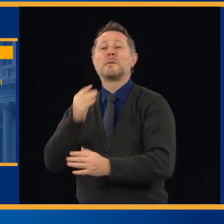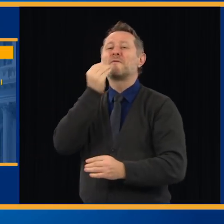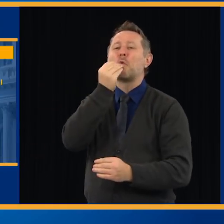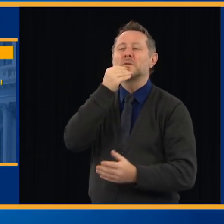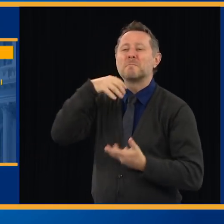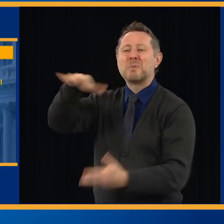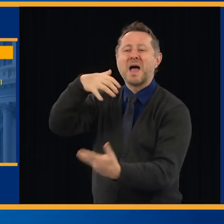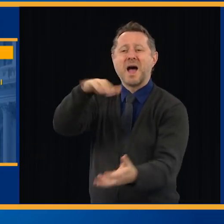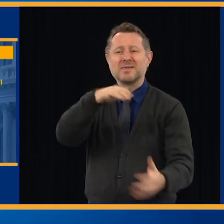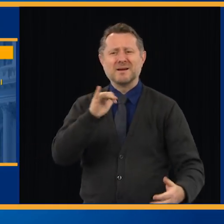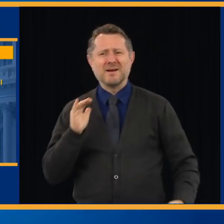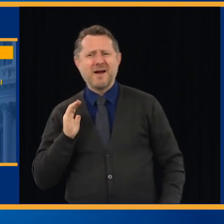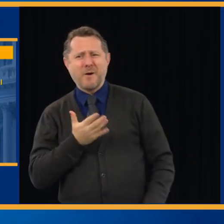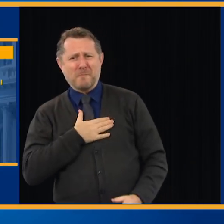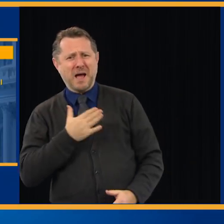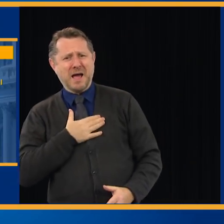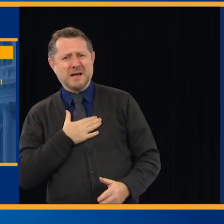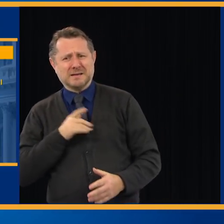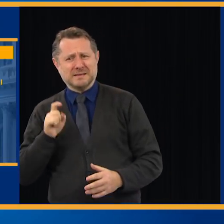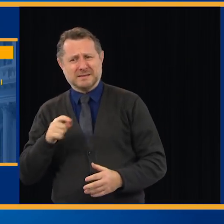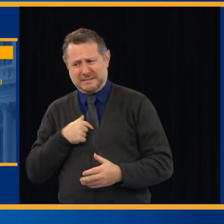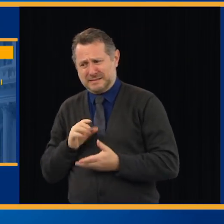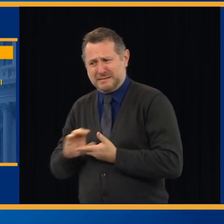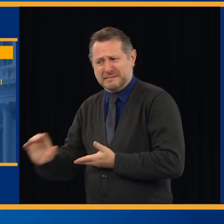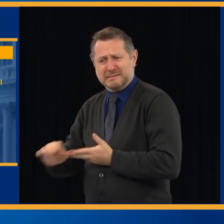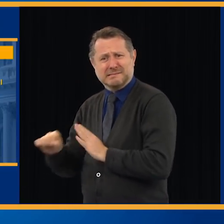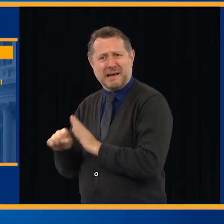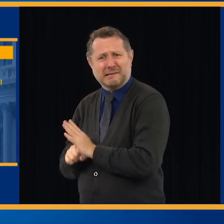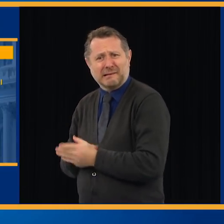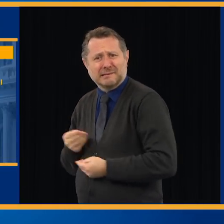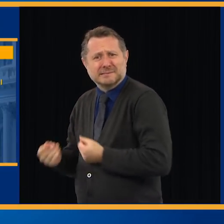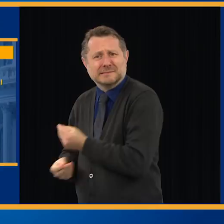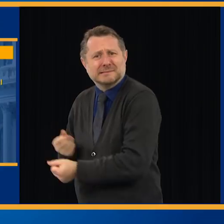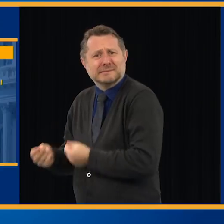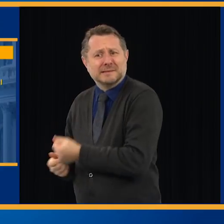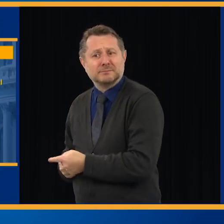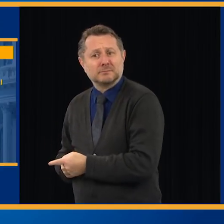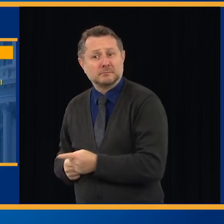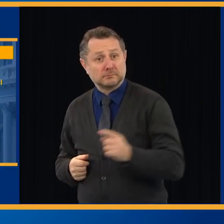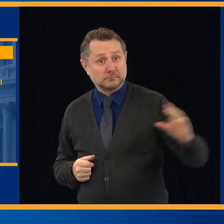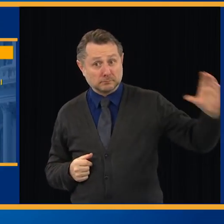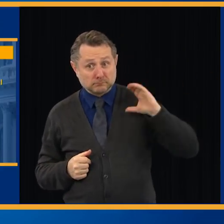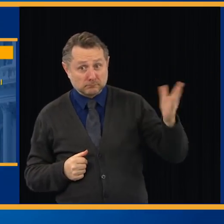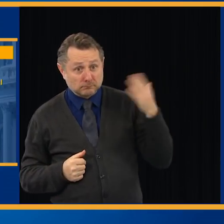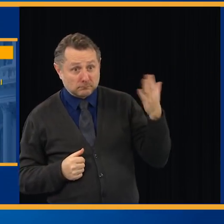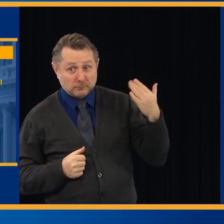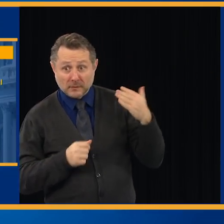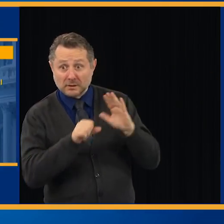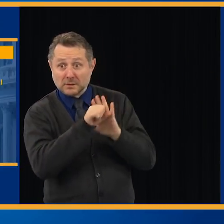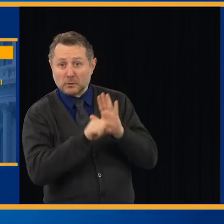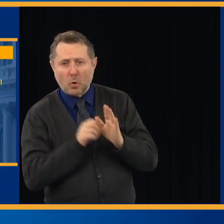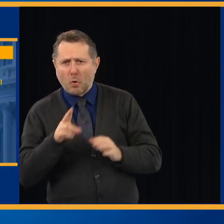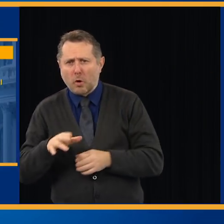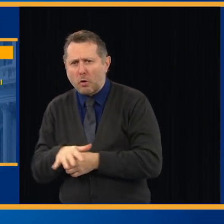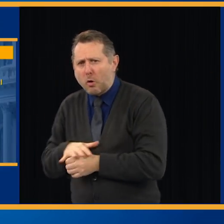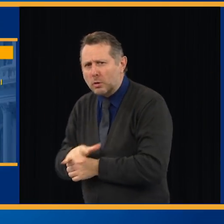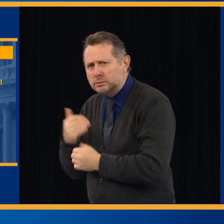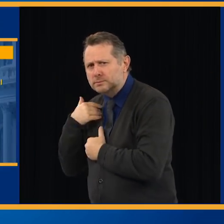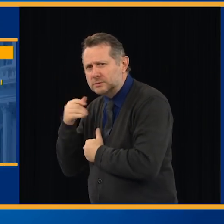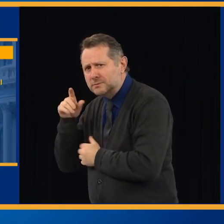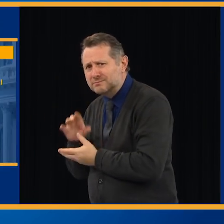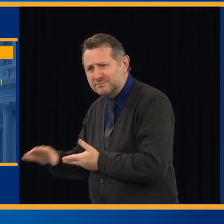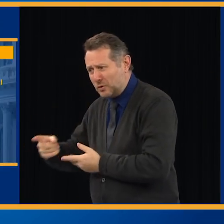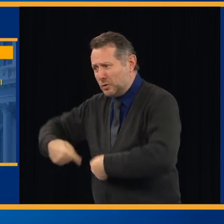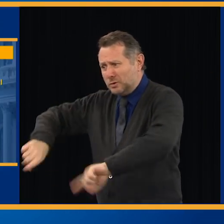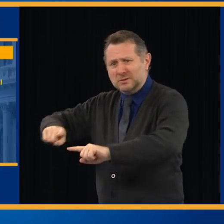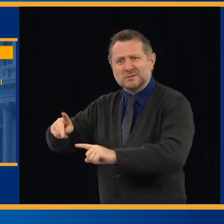to fund. And that's what it means to fund a state and local government. And that's the choice